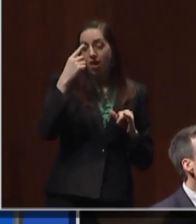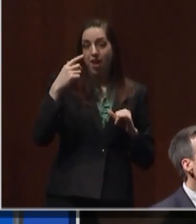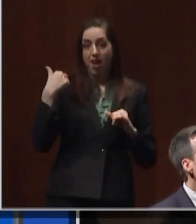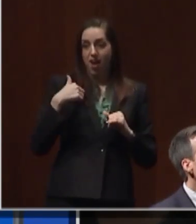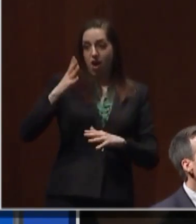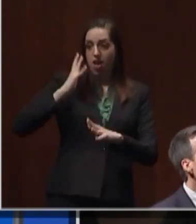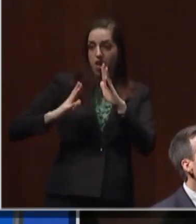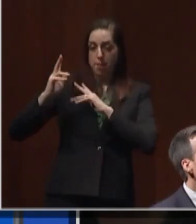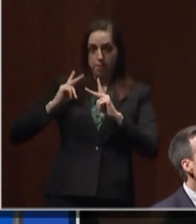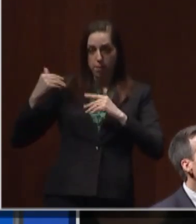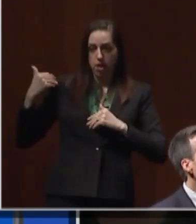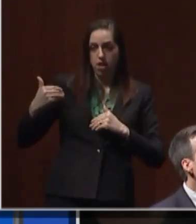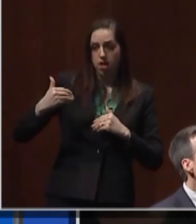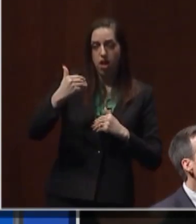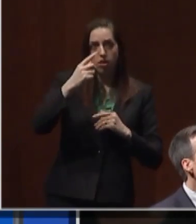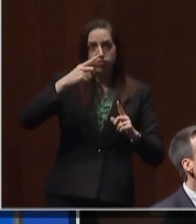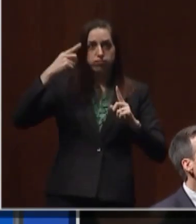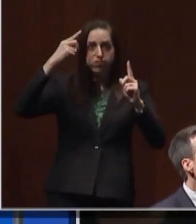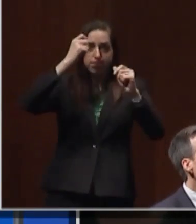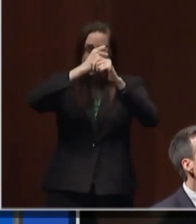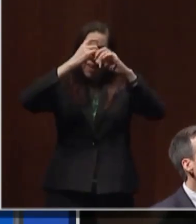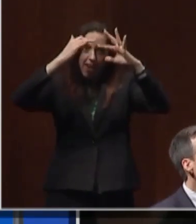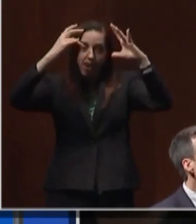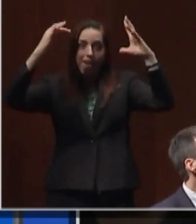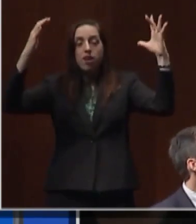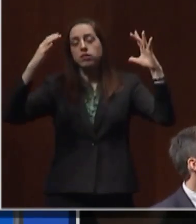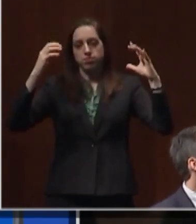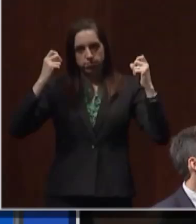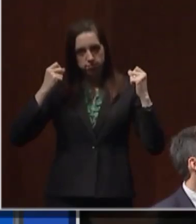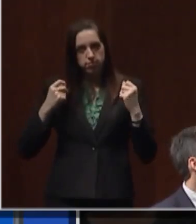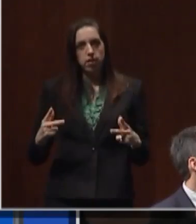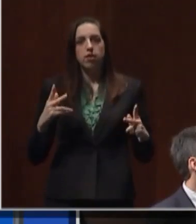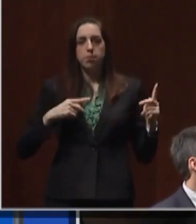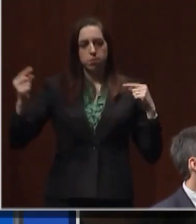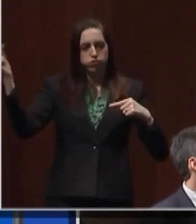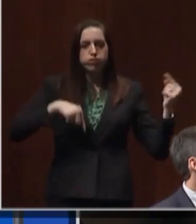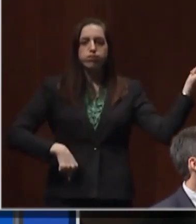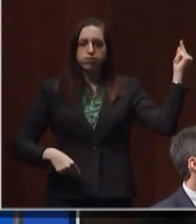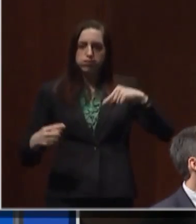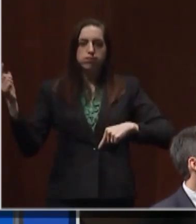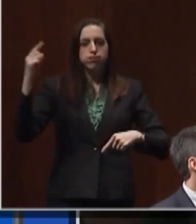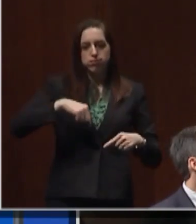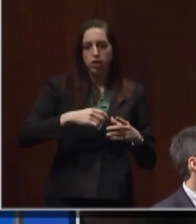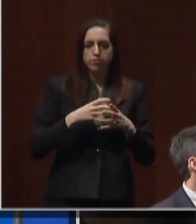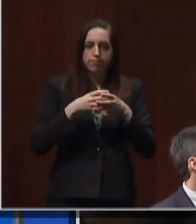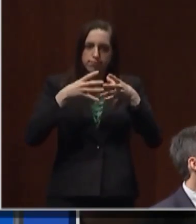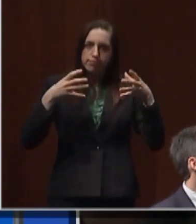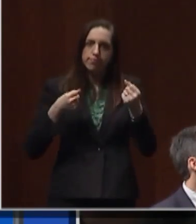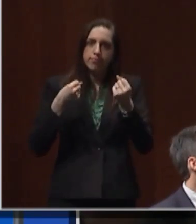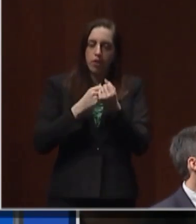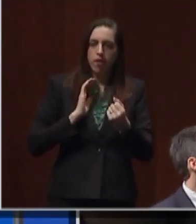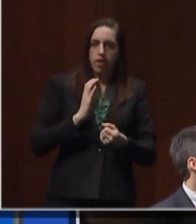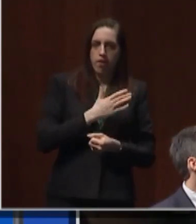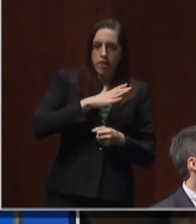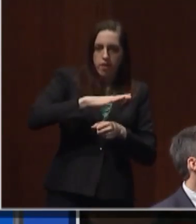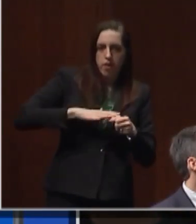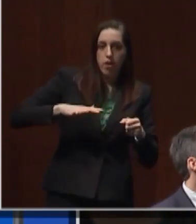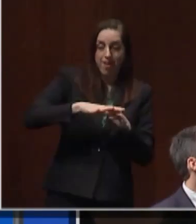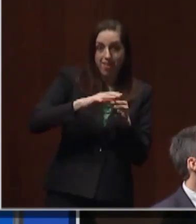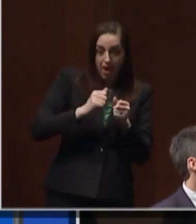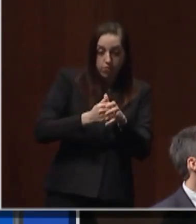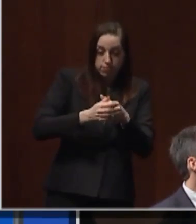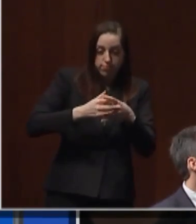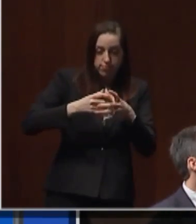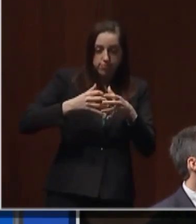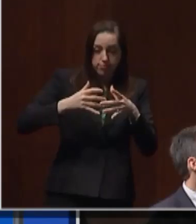our forefathers, many people have come to our city and to the surrounding region. That growth and